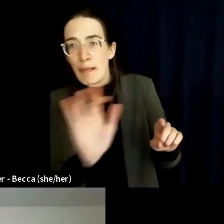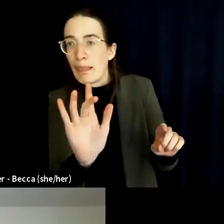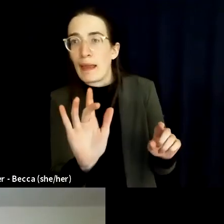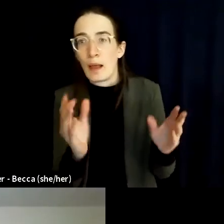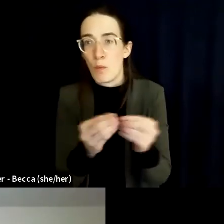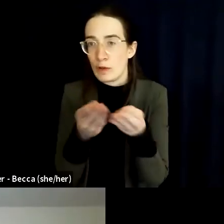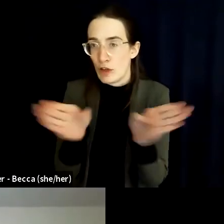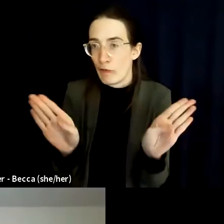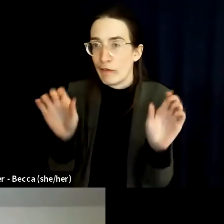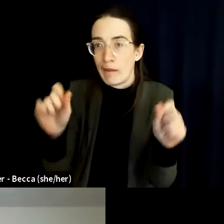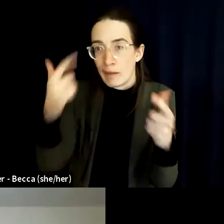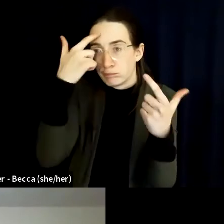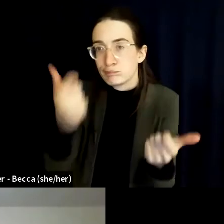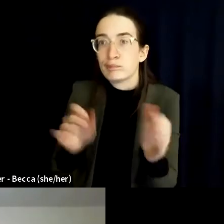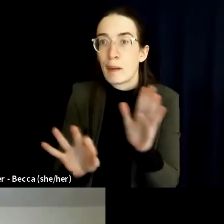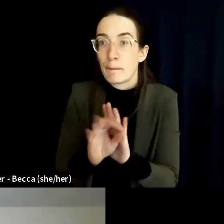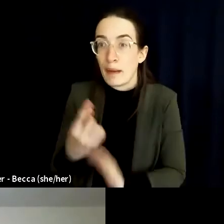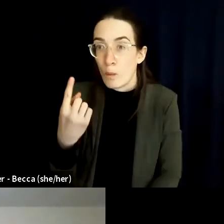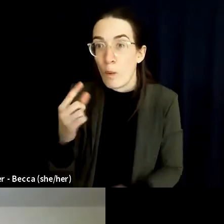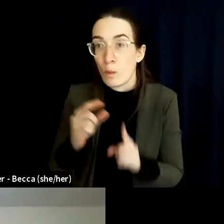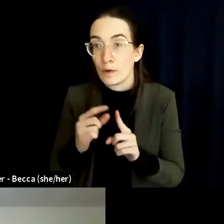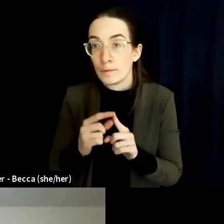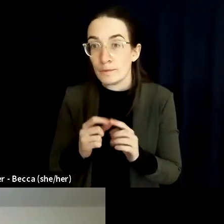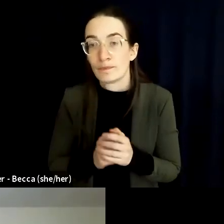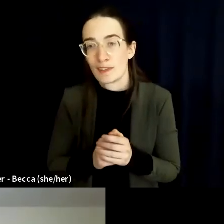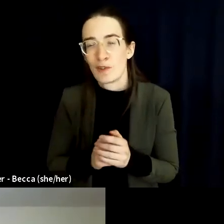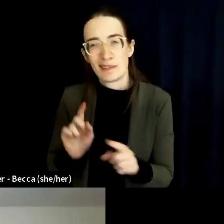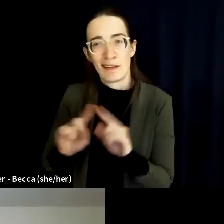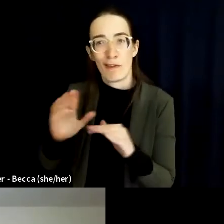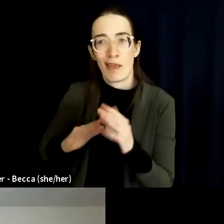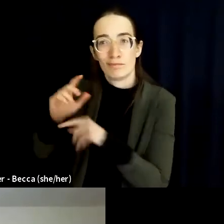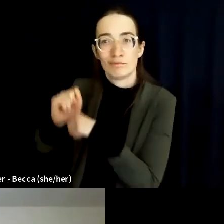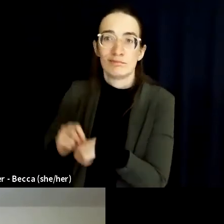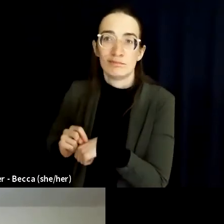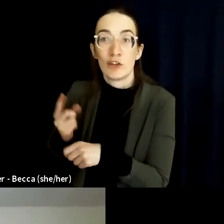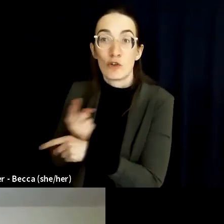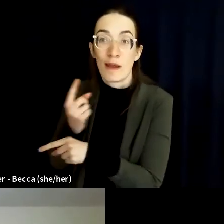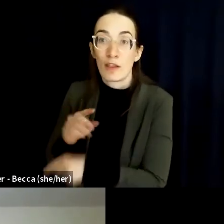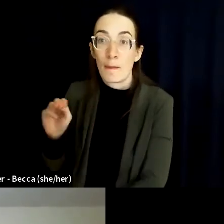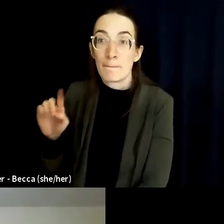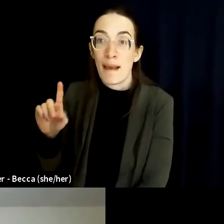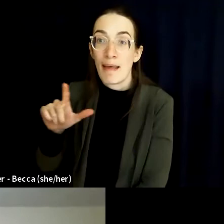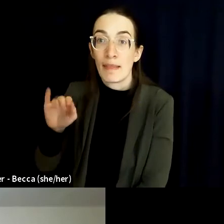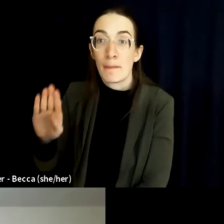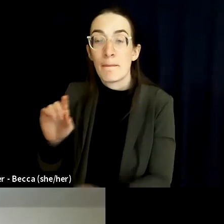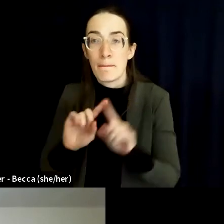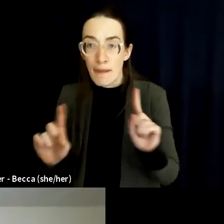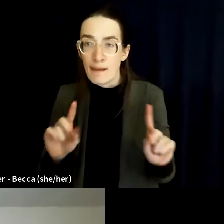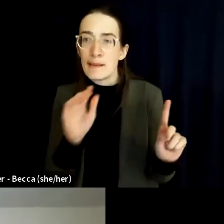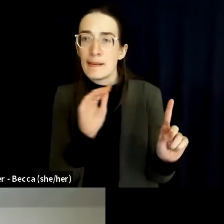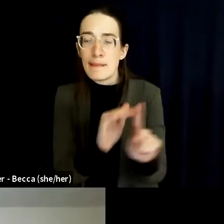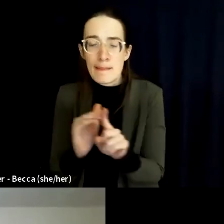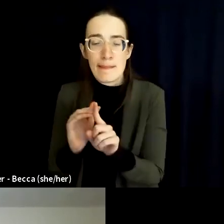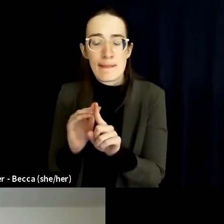So that's kind of the main difference between a traditional Mad Lib. But it's to prompt you to kind of start thinking